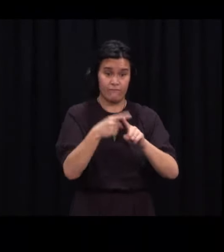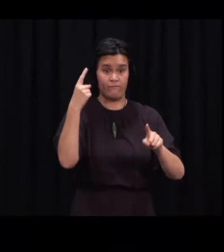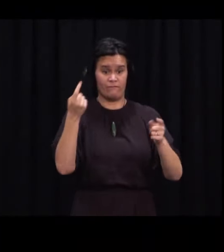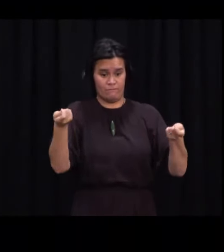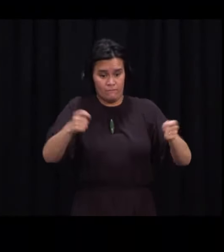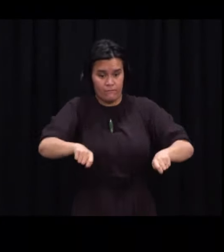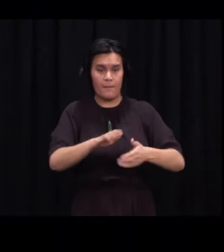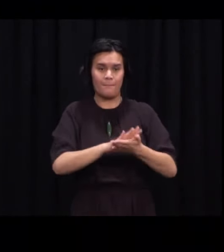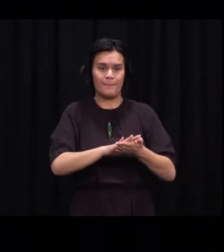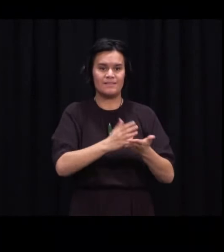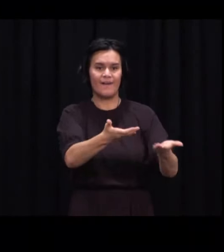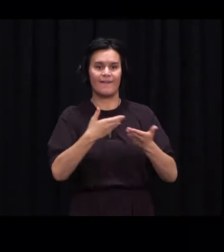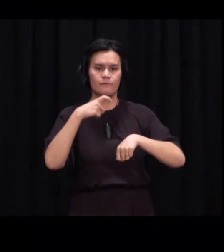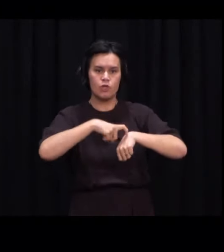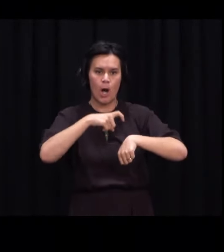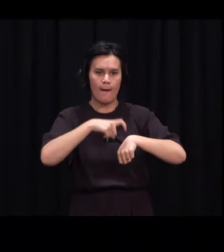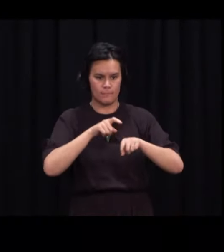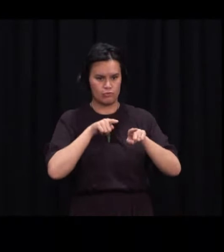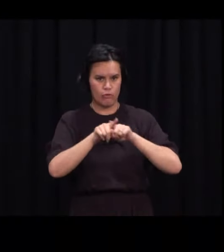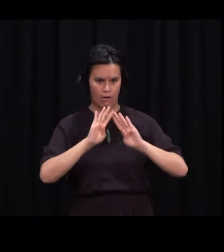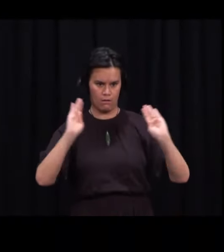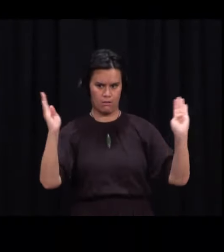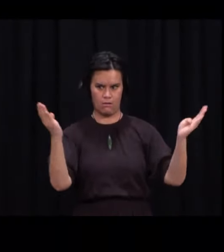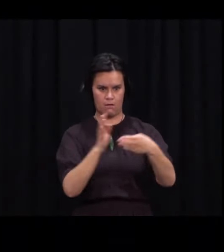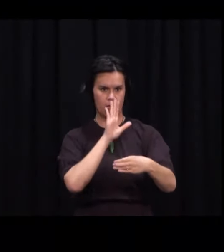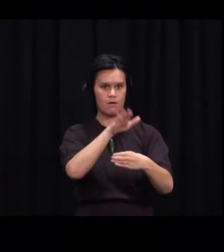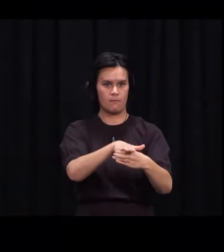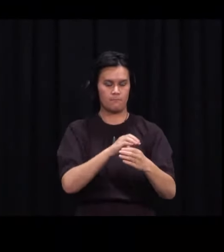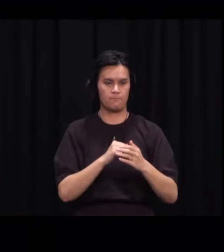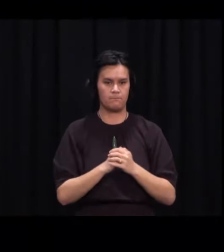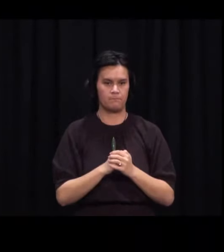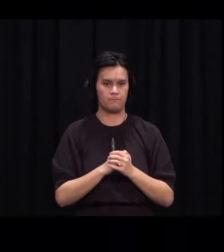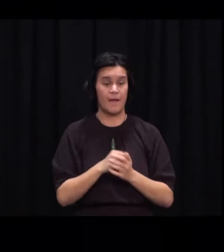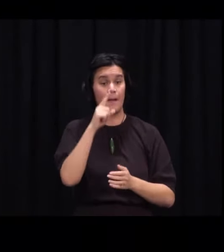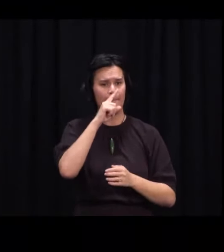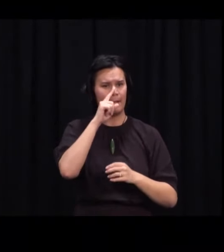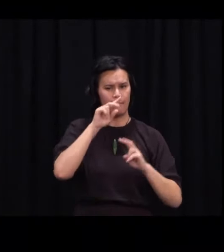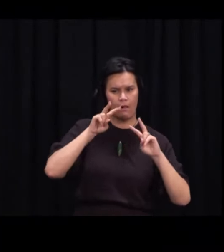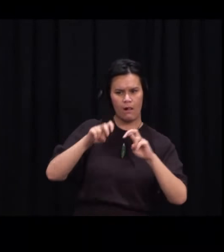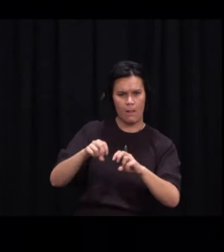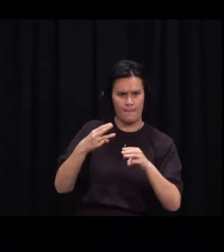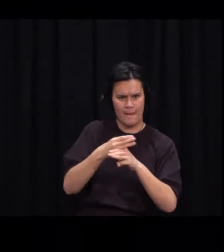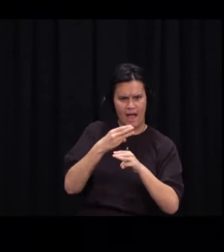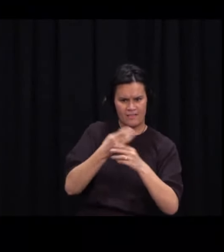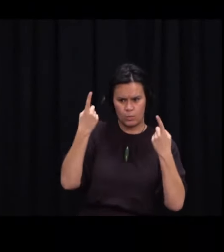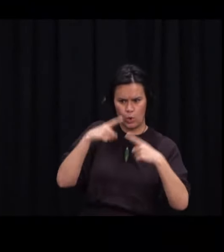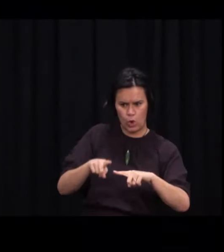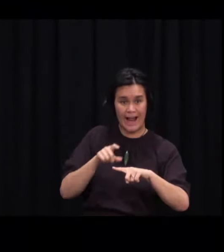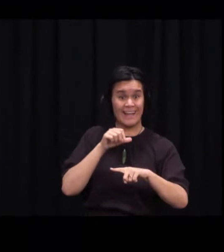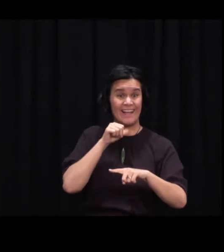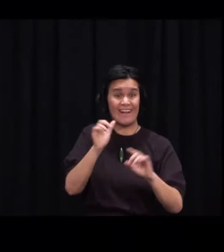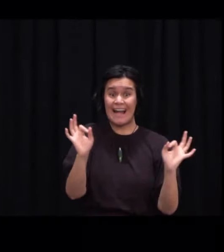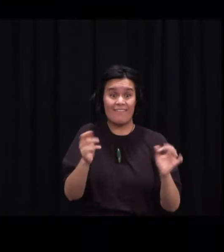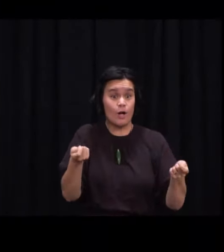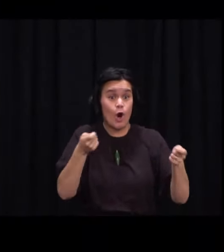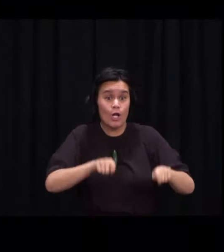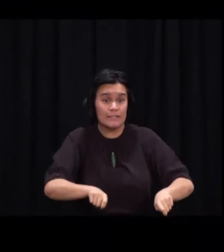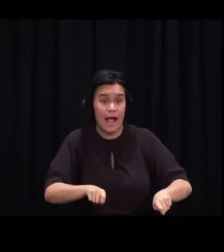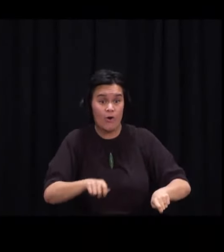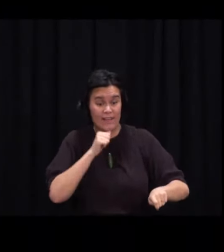worked. Modelers tell us that had we waited just one more week to act, we would be sitting at around 5,000 cases by